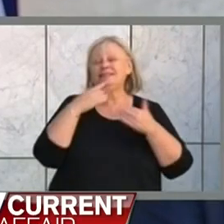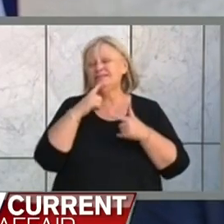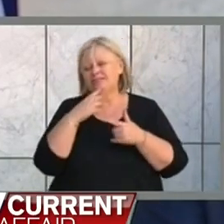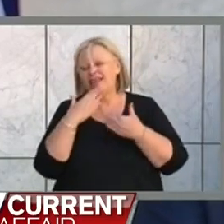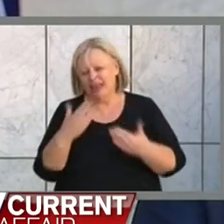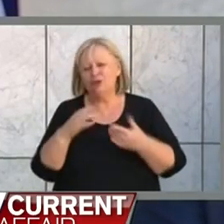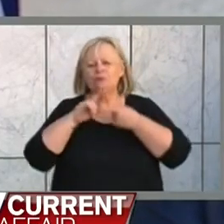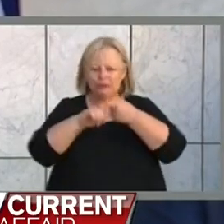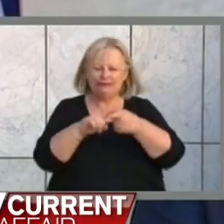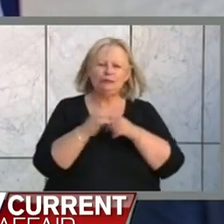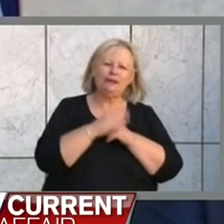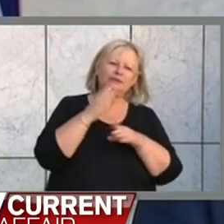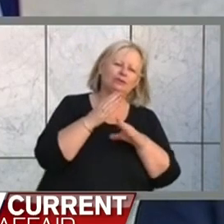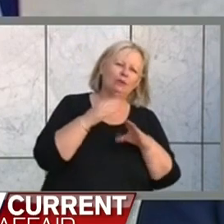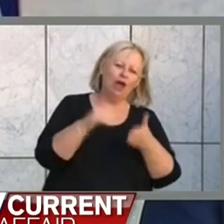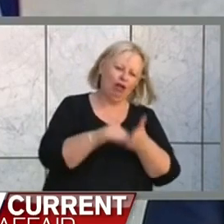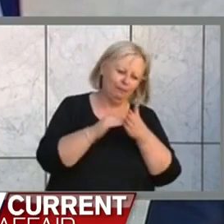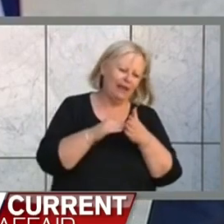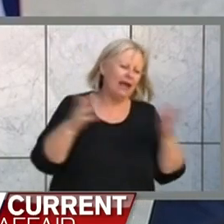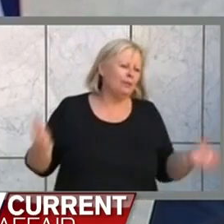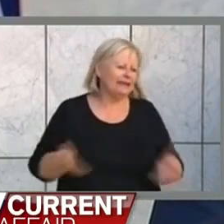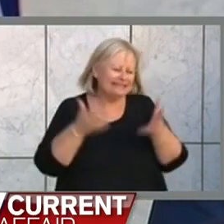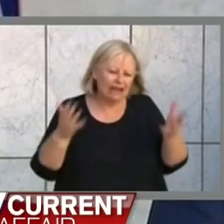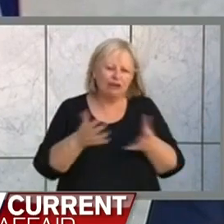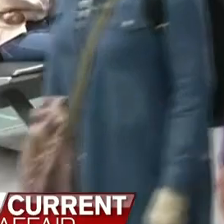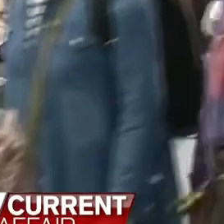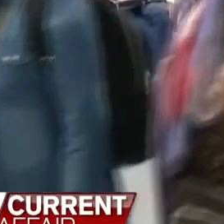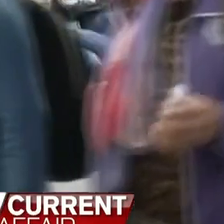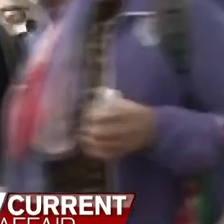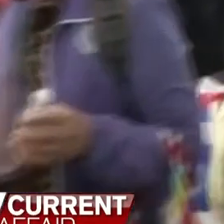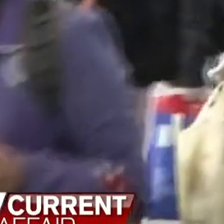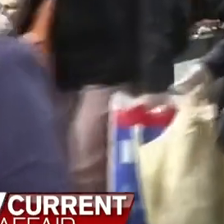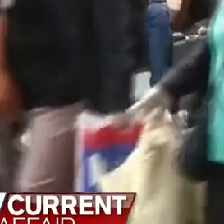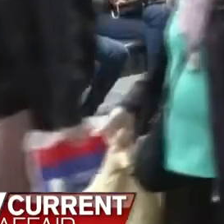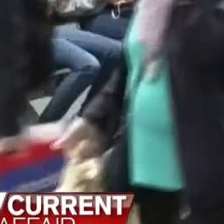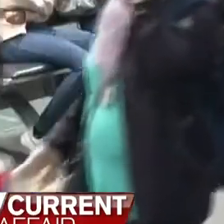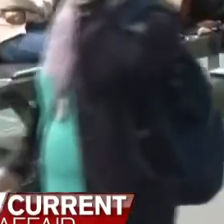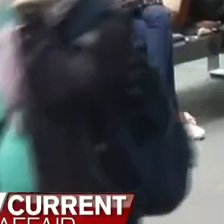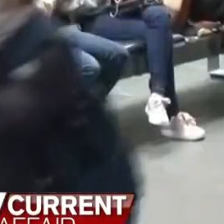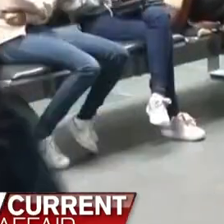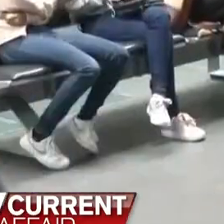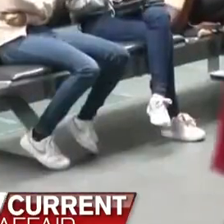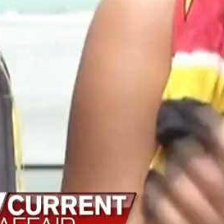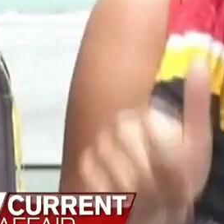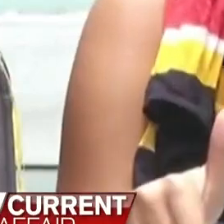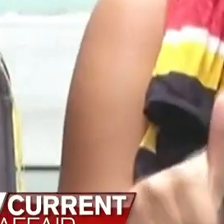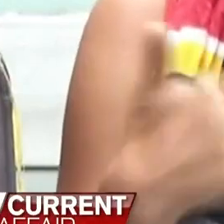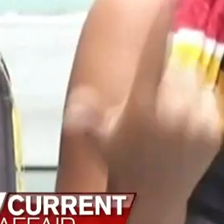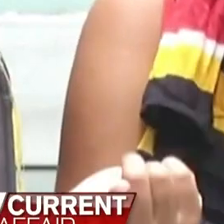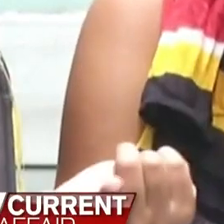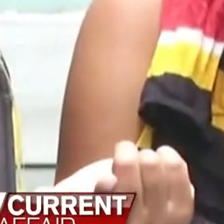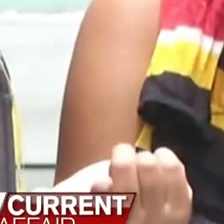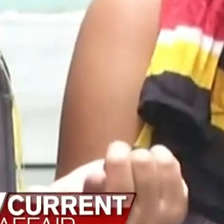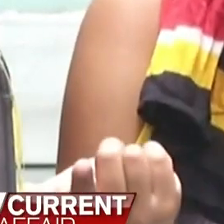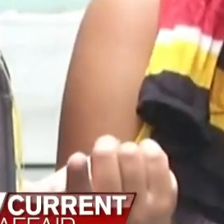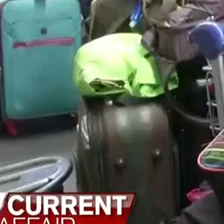continuing to do that. And we're encouraging Australians to make their way home. There's an estimated 170 Australians stuck in